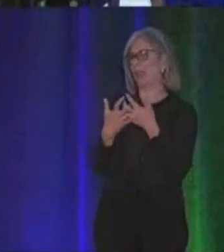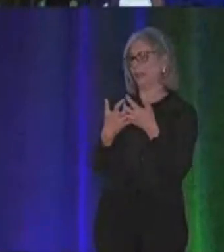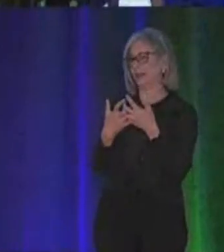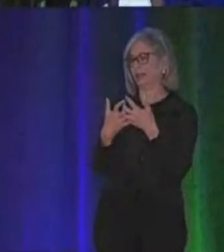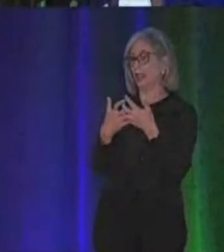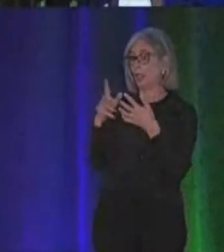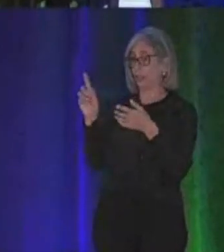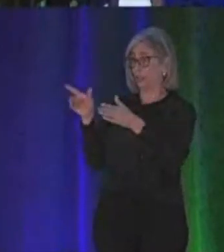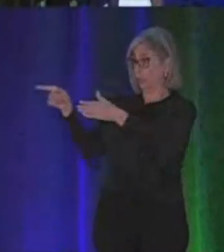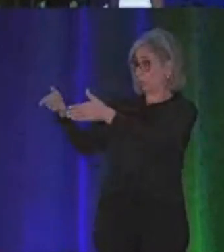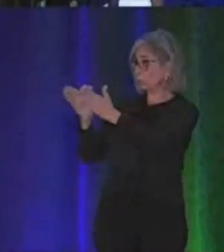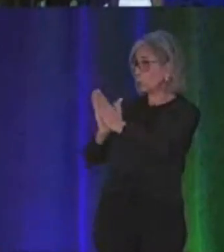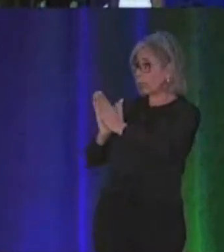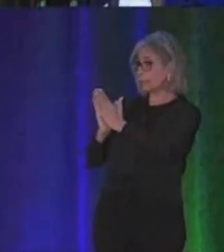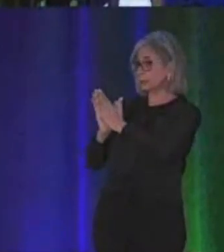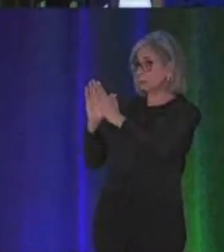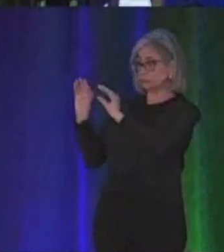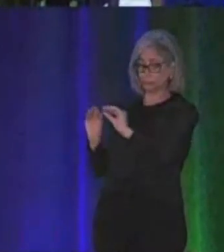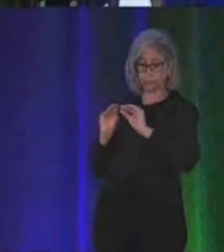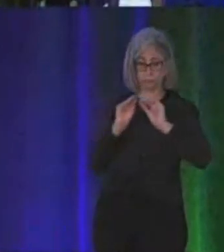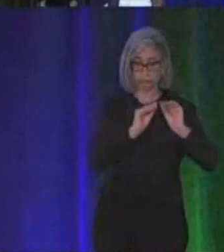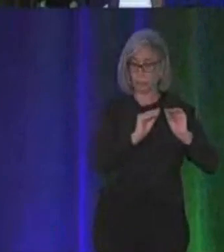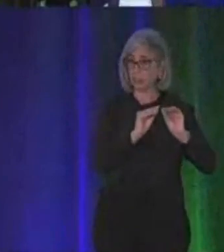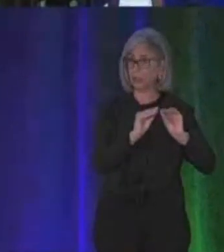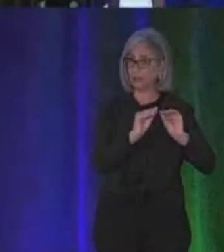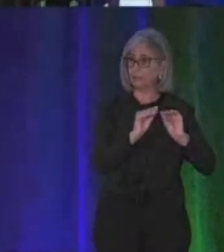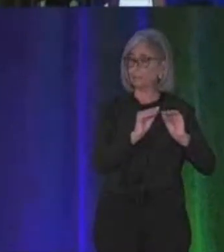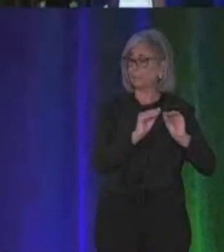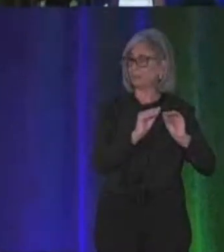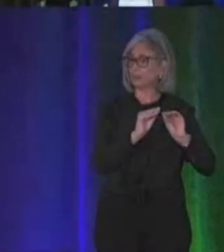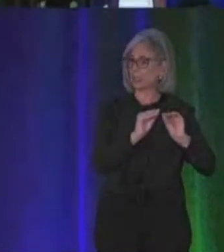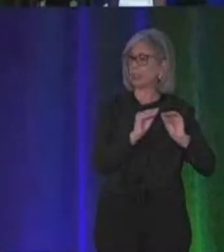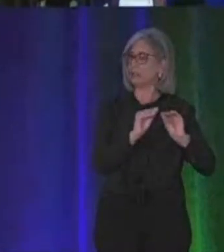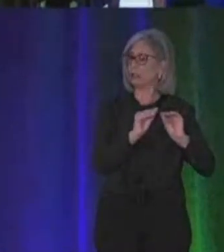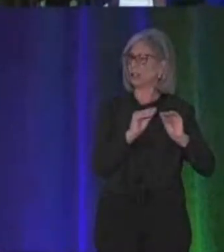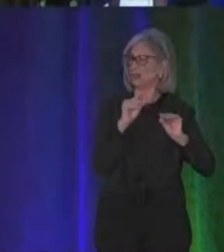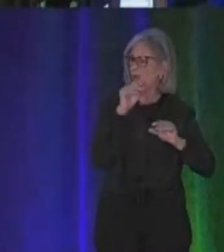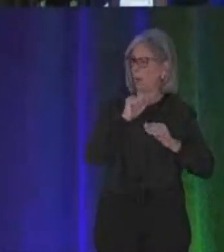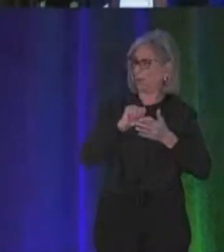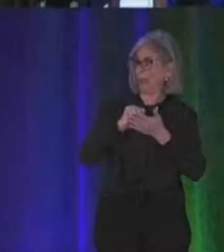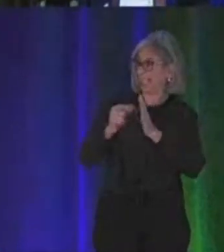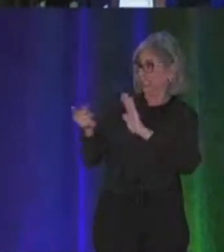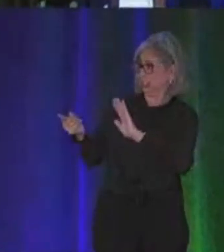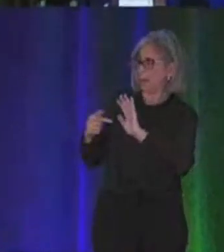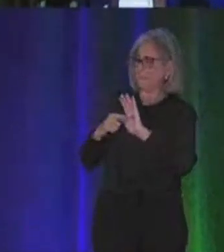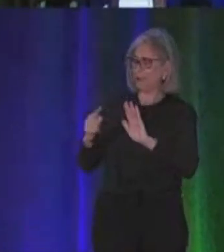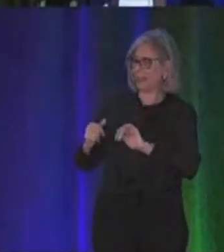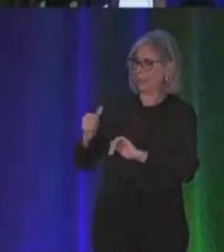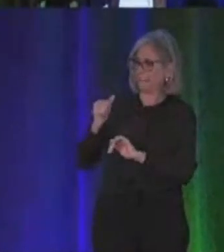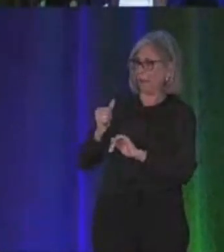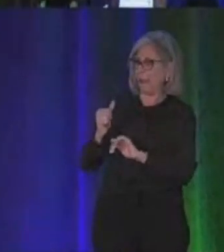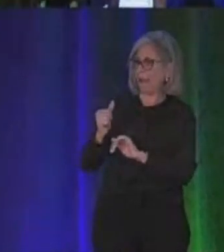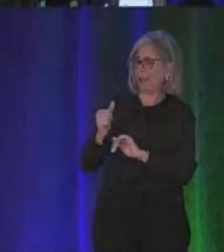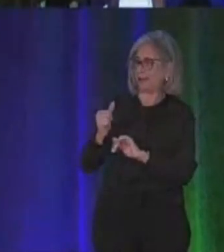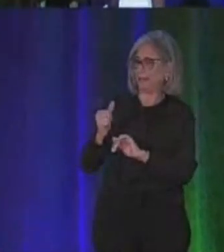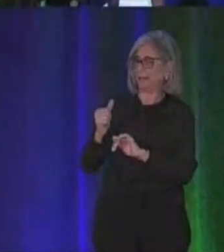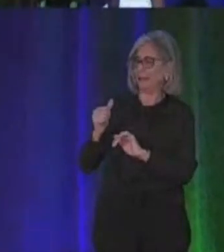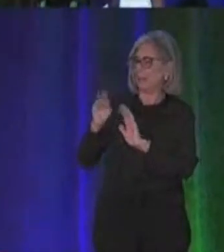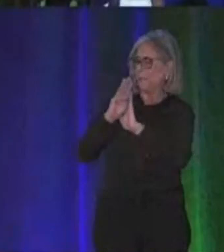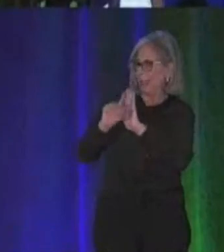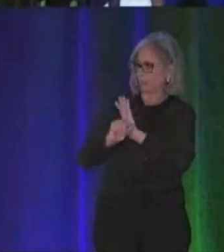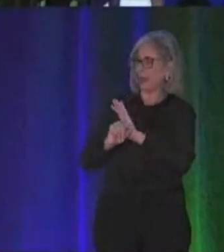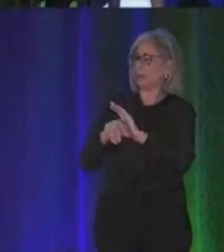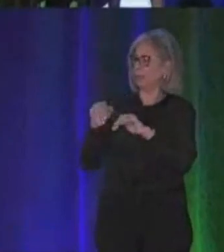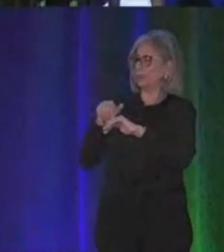requests to say, hey, we want to, okay, we serve this old page to them, but in the background, we're going